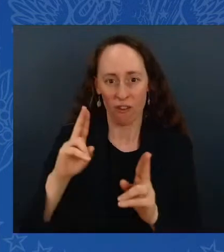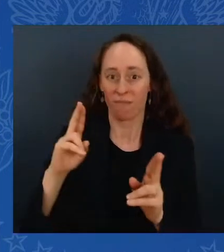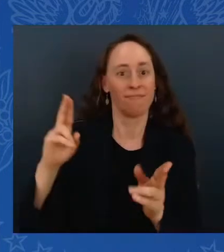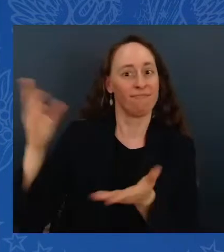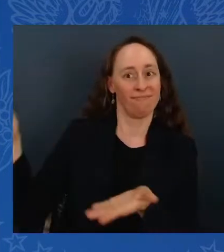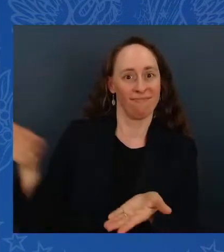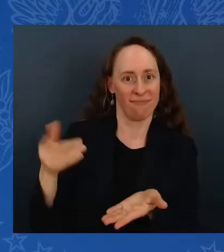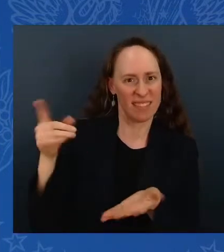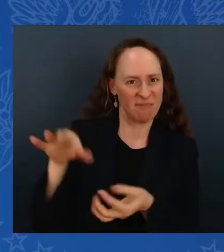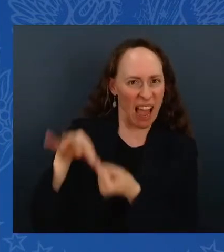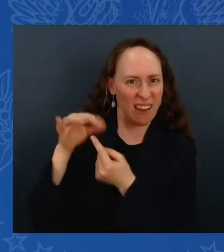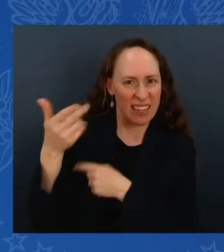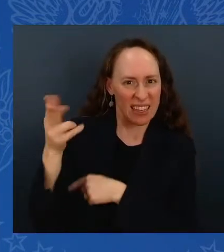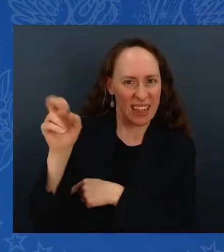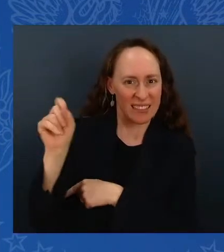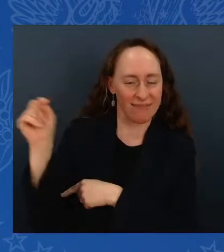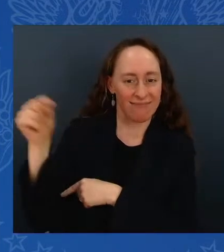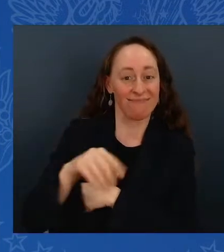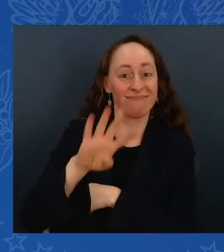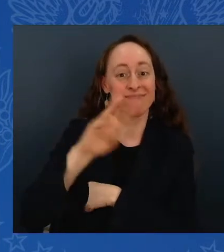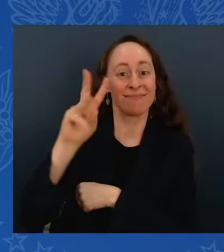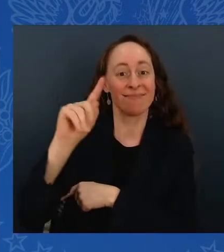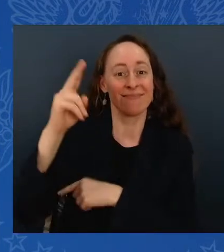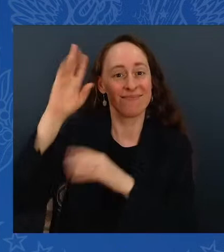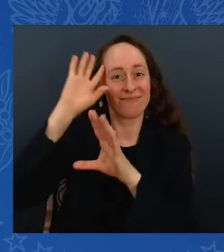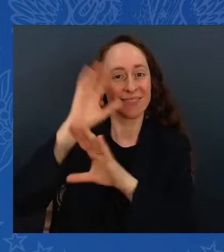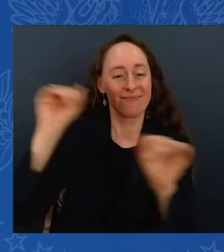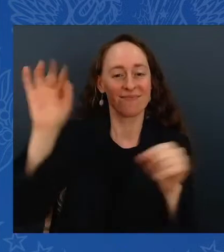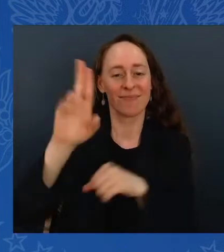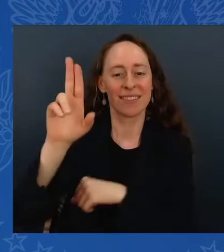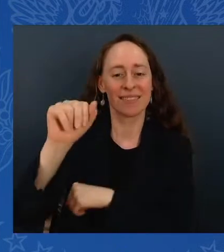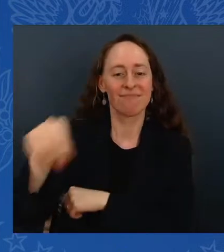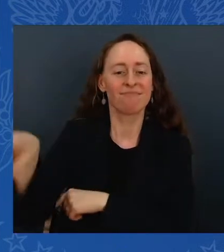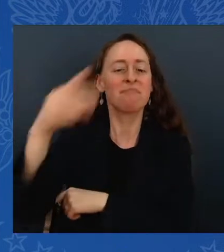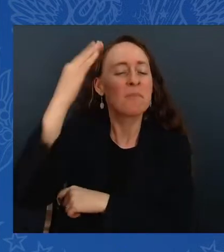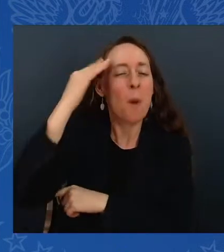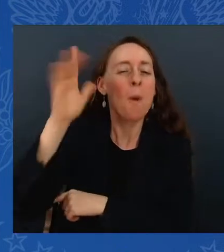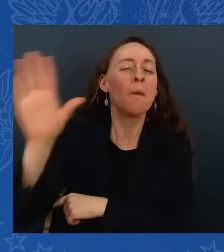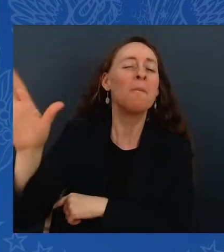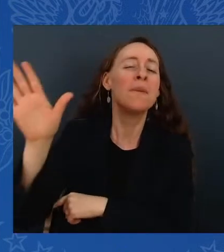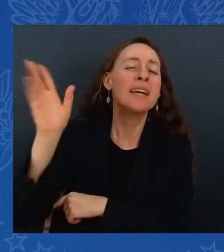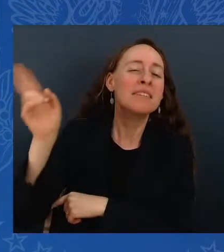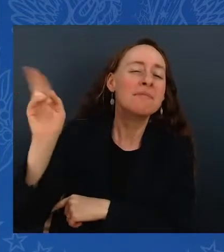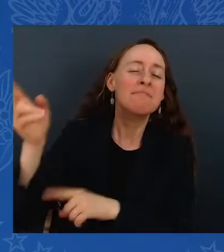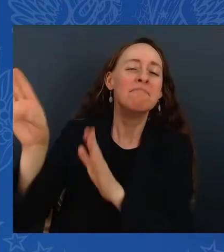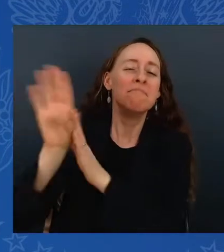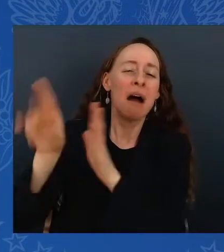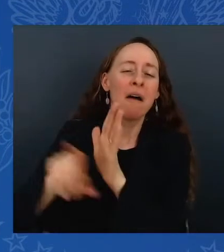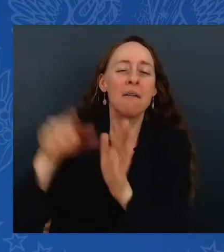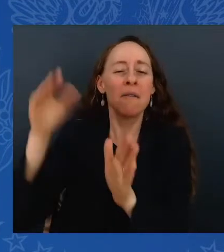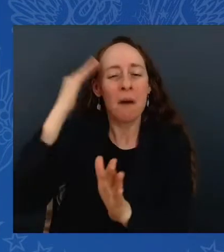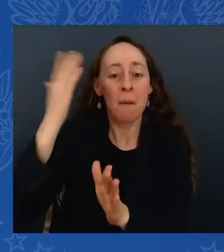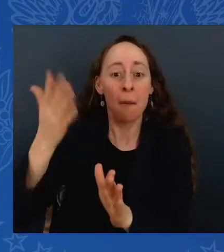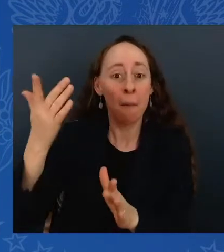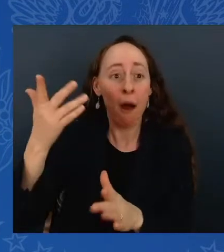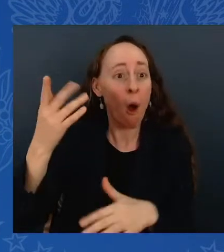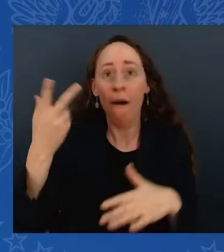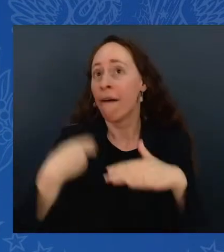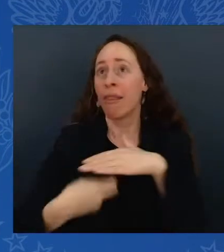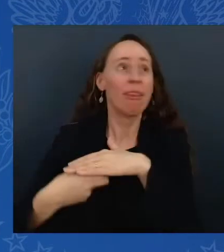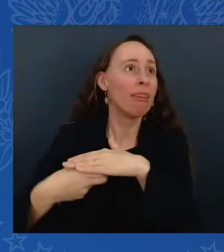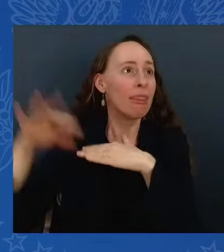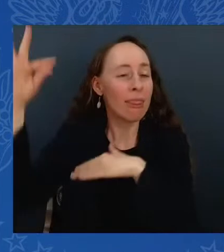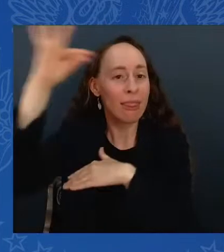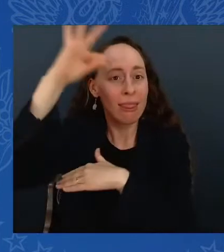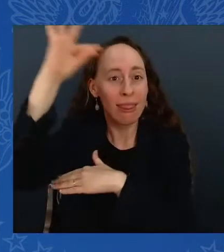his background, but just briefly, for somebody that might have been under a rock for a while, let me just tell you a little bit about the President, our special guest.